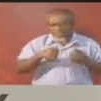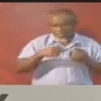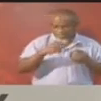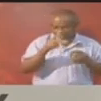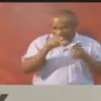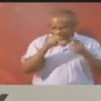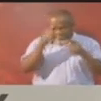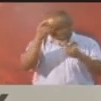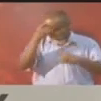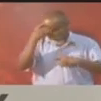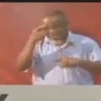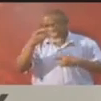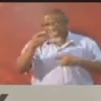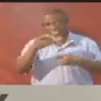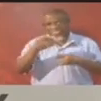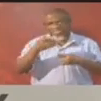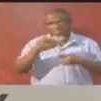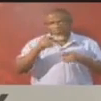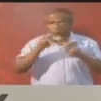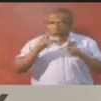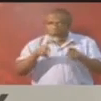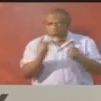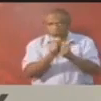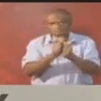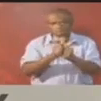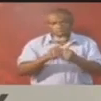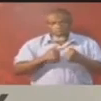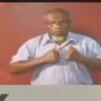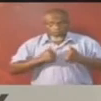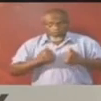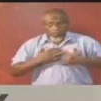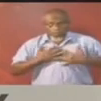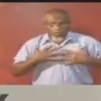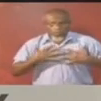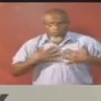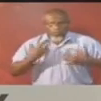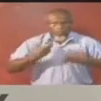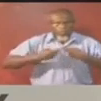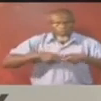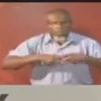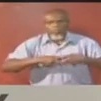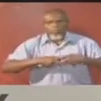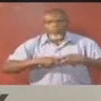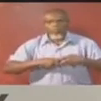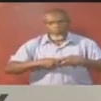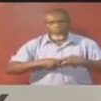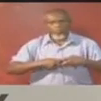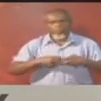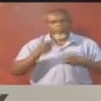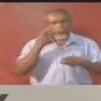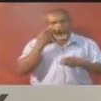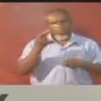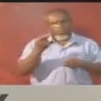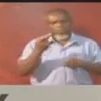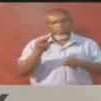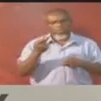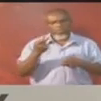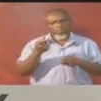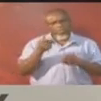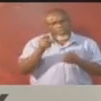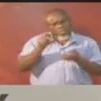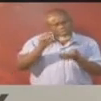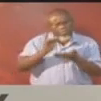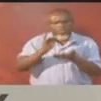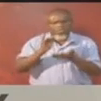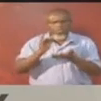things like asthma, etc., are a smaller proportion of those comorbidities than we may initially have thought or expected.